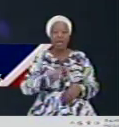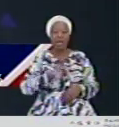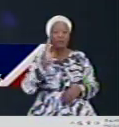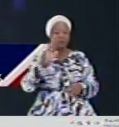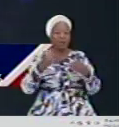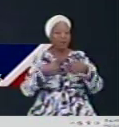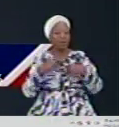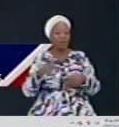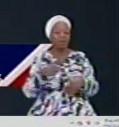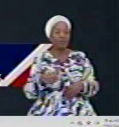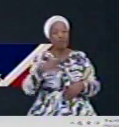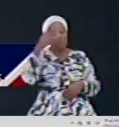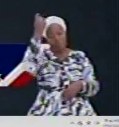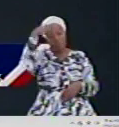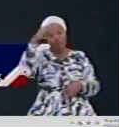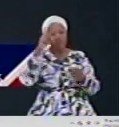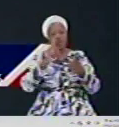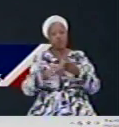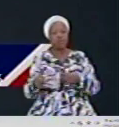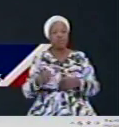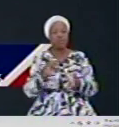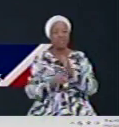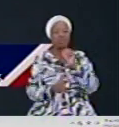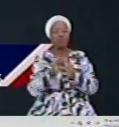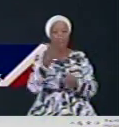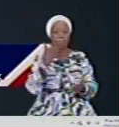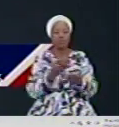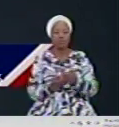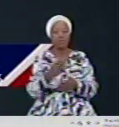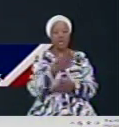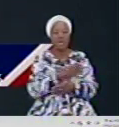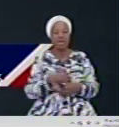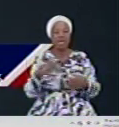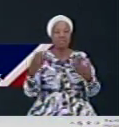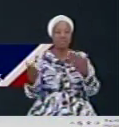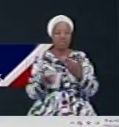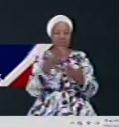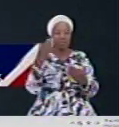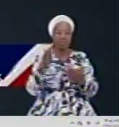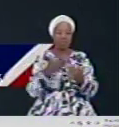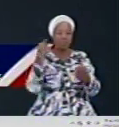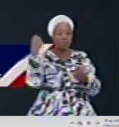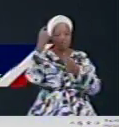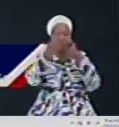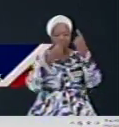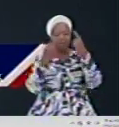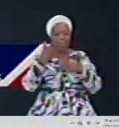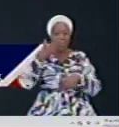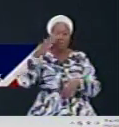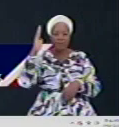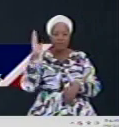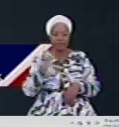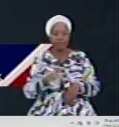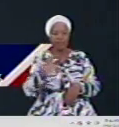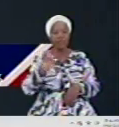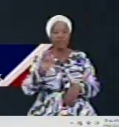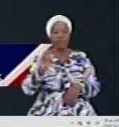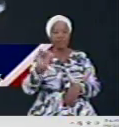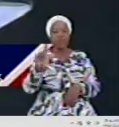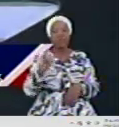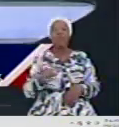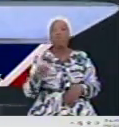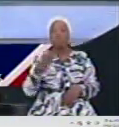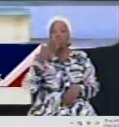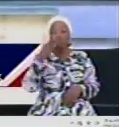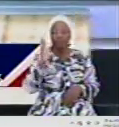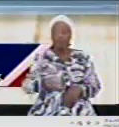that which is good and simple concerning evil. That is, ignorant of